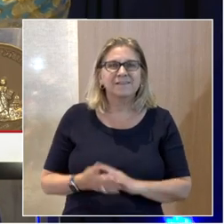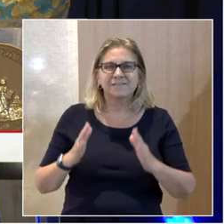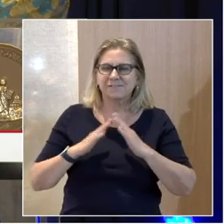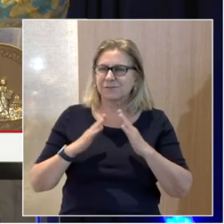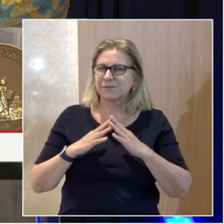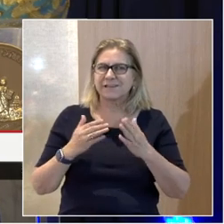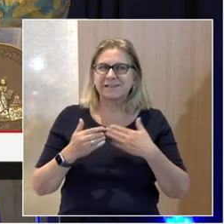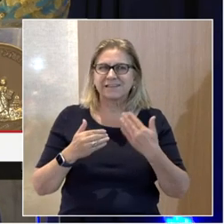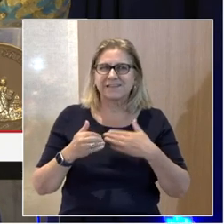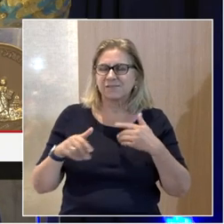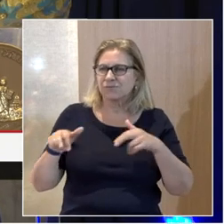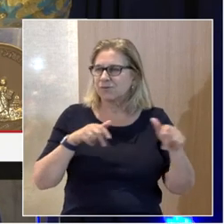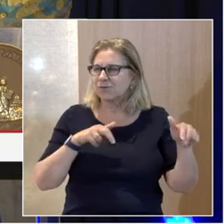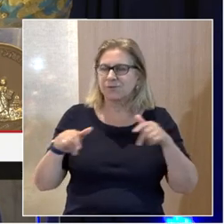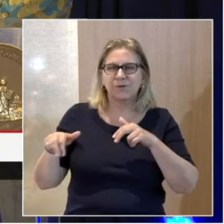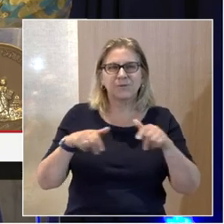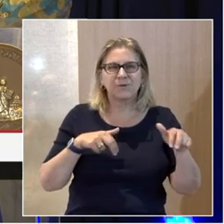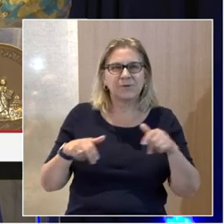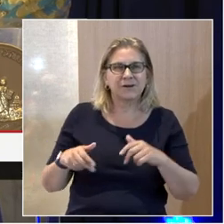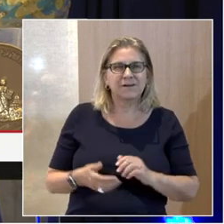exhibitions, festivals.